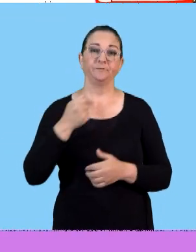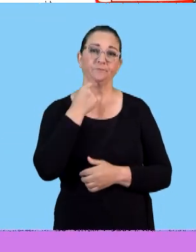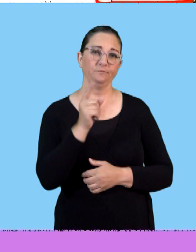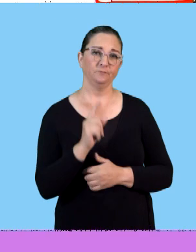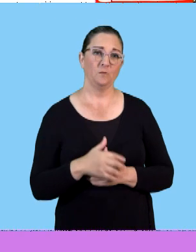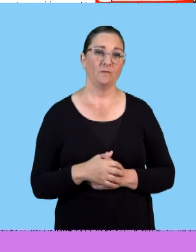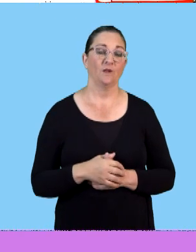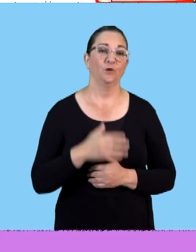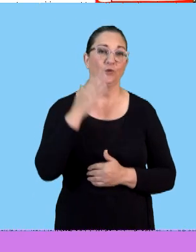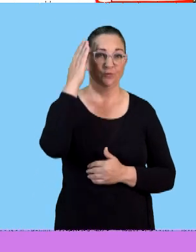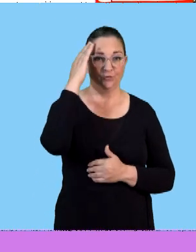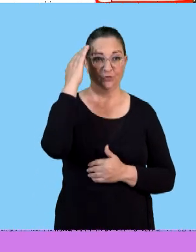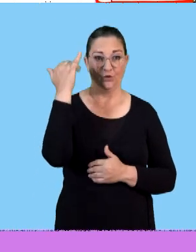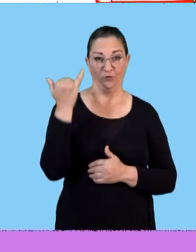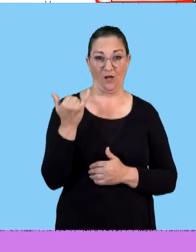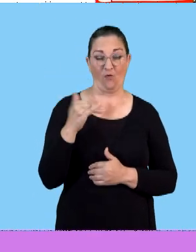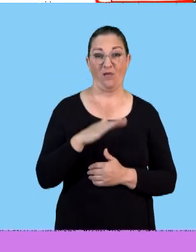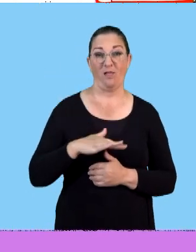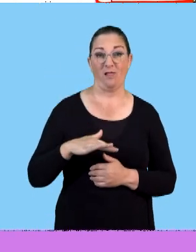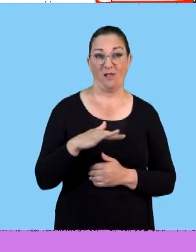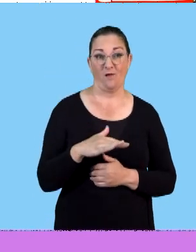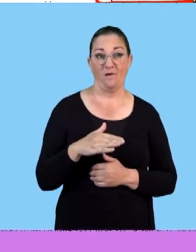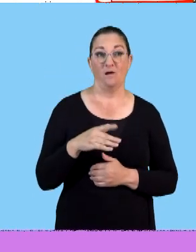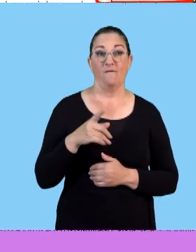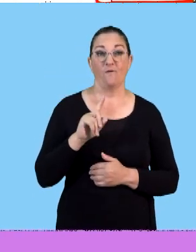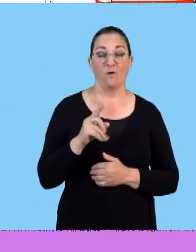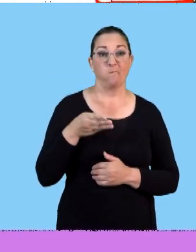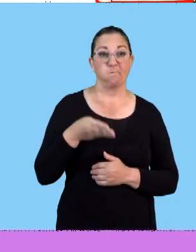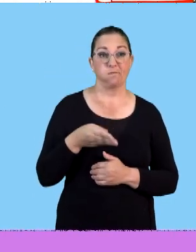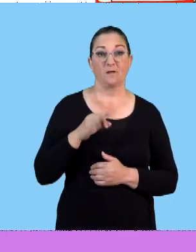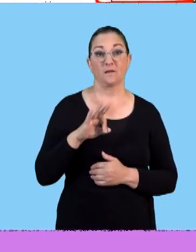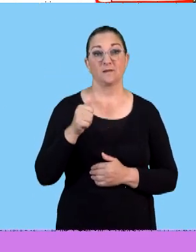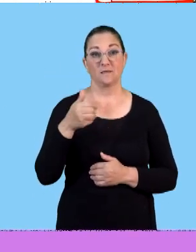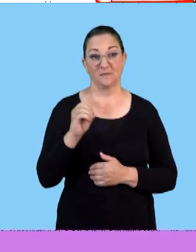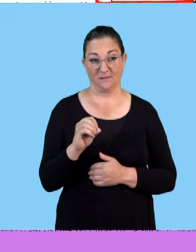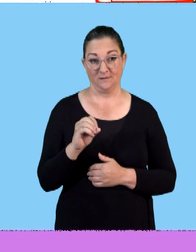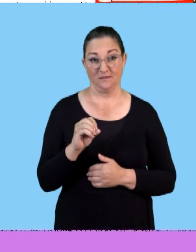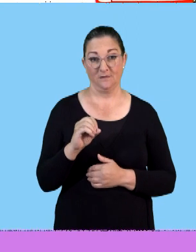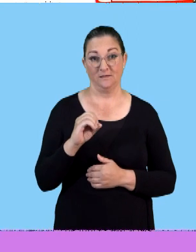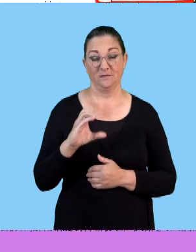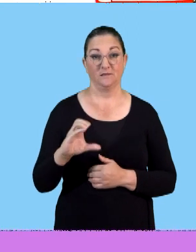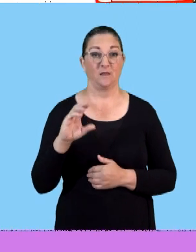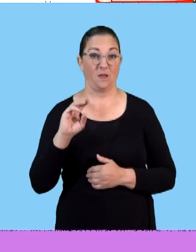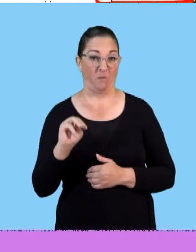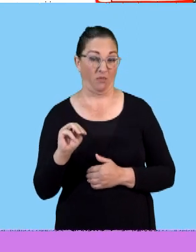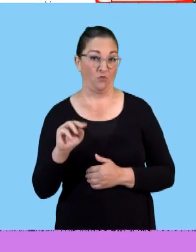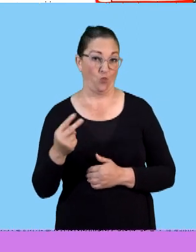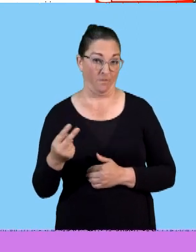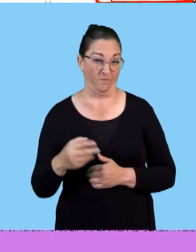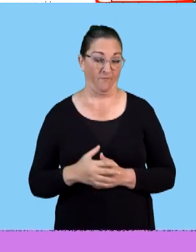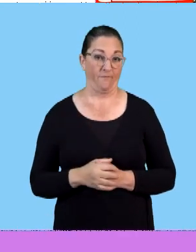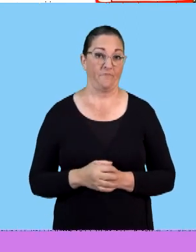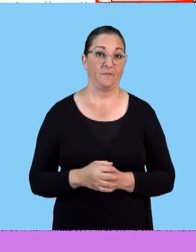what will he say? We know that the area of this, right, is what? 360 square